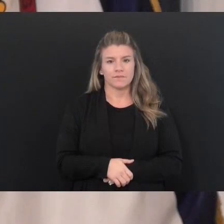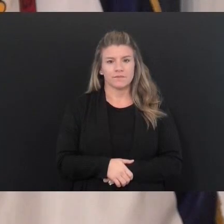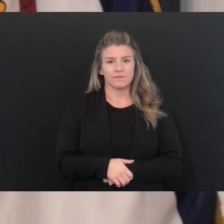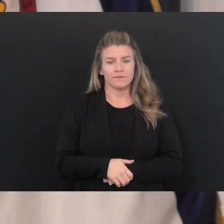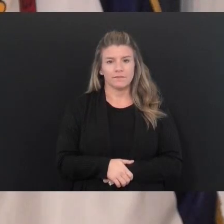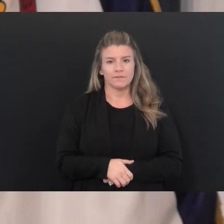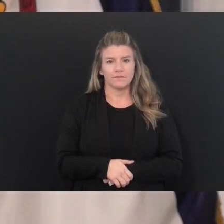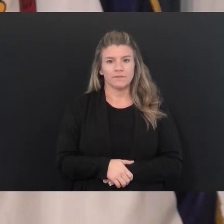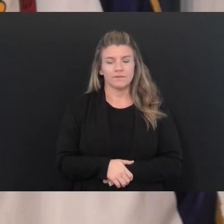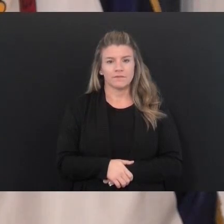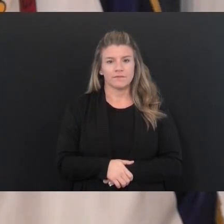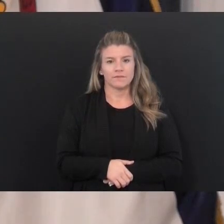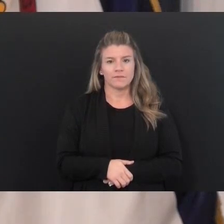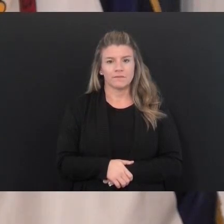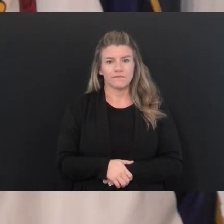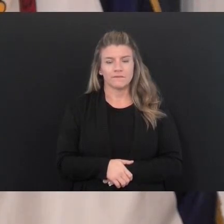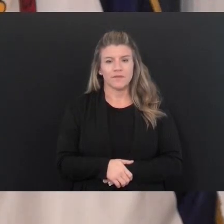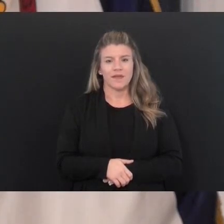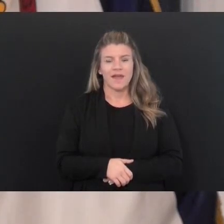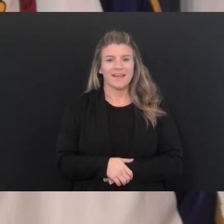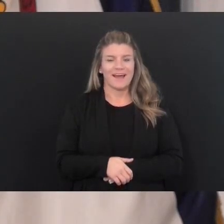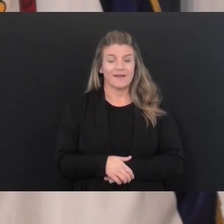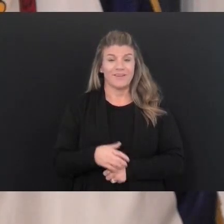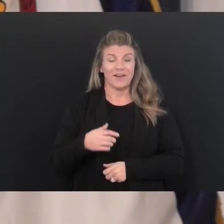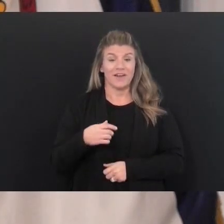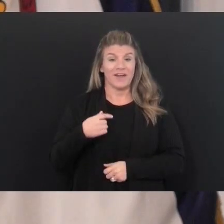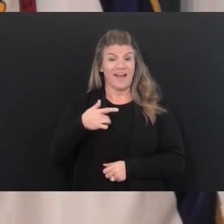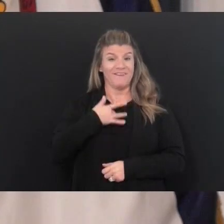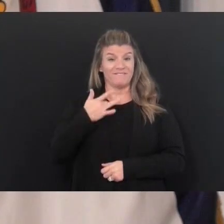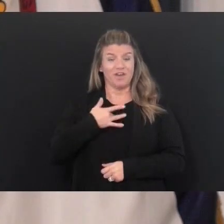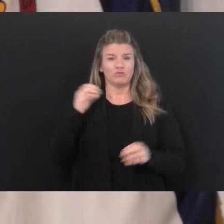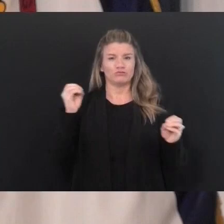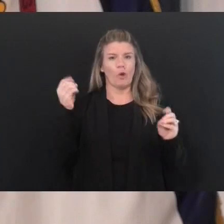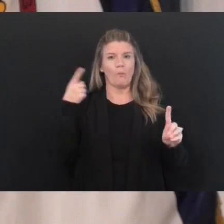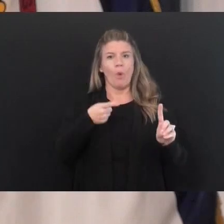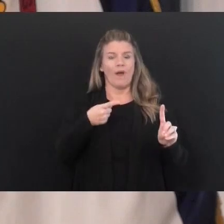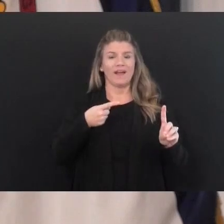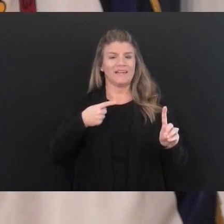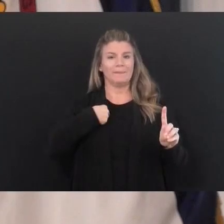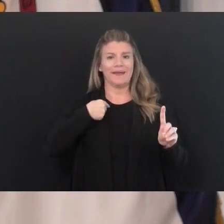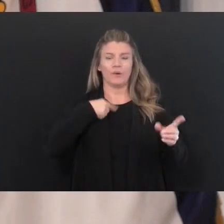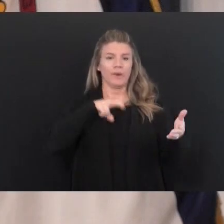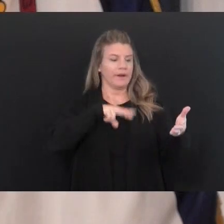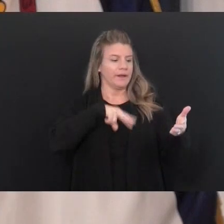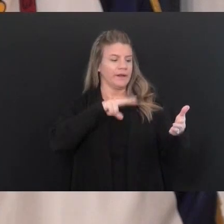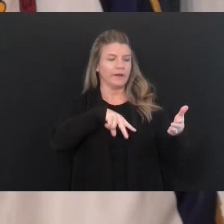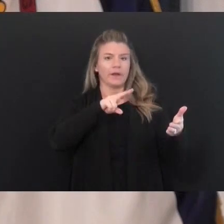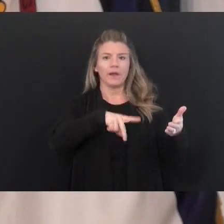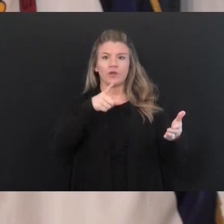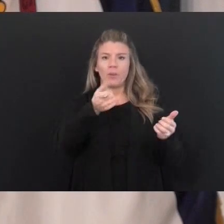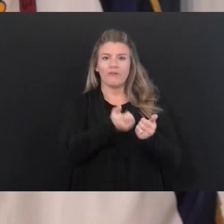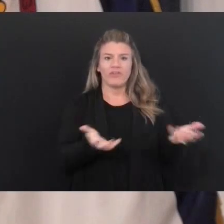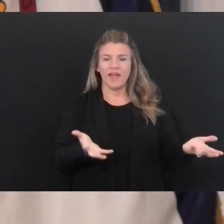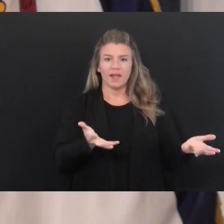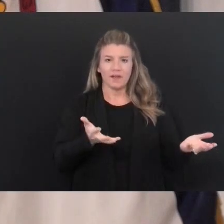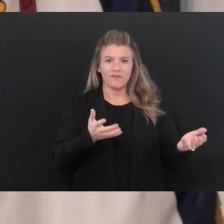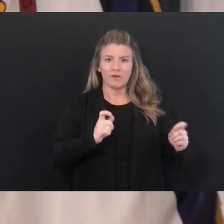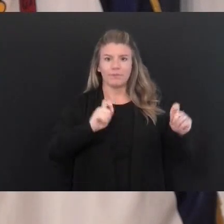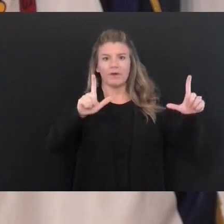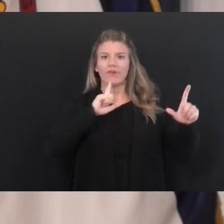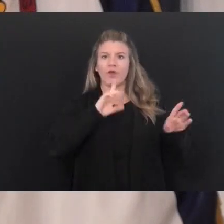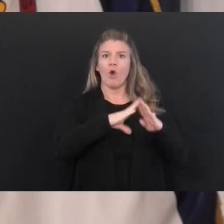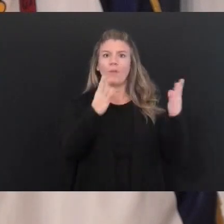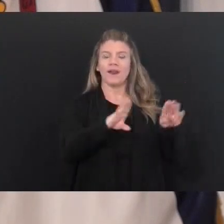about the reopening stuff, that you already know, that's already up on our website,